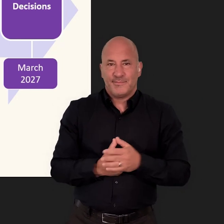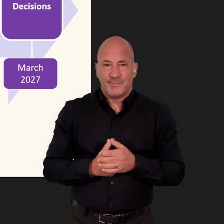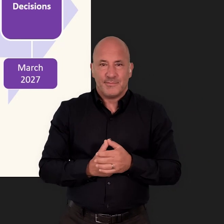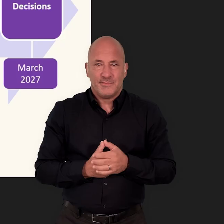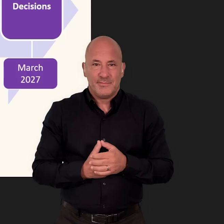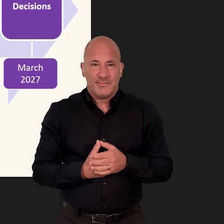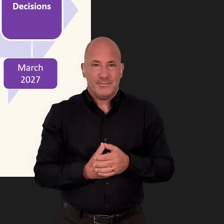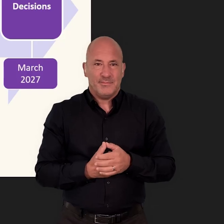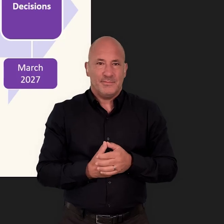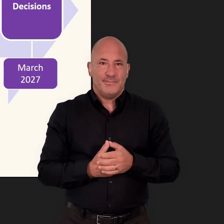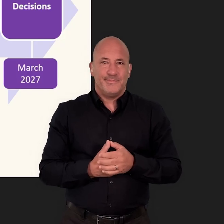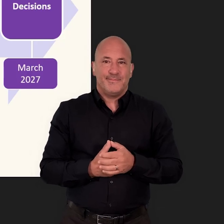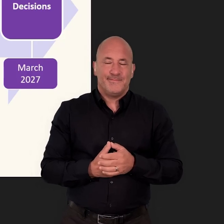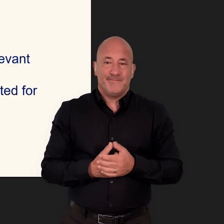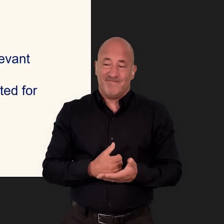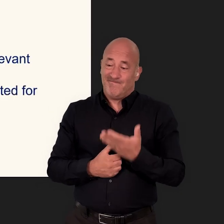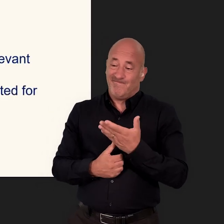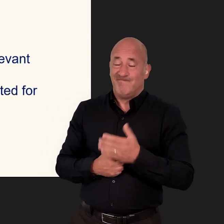2027.